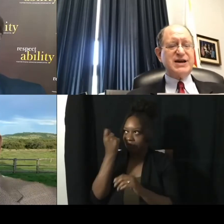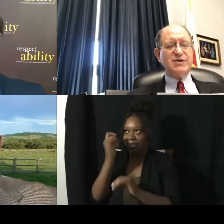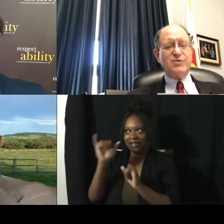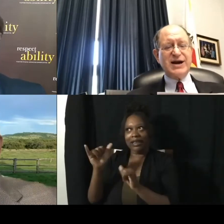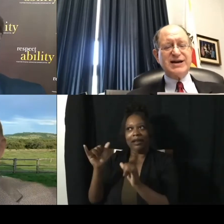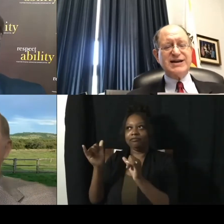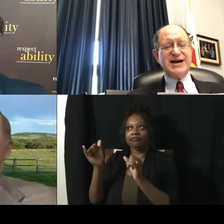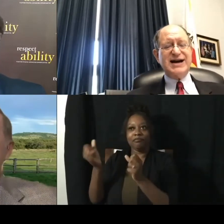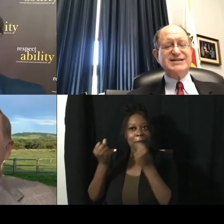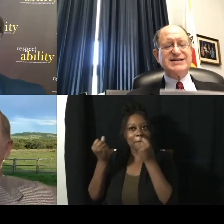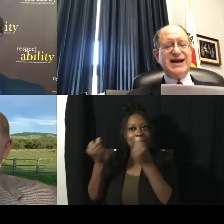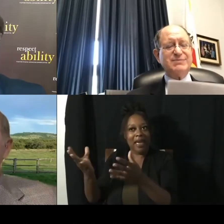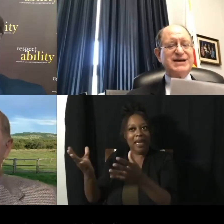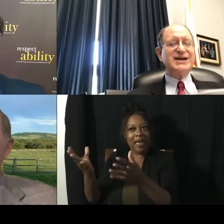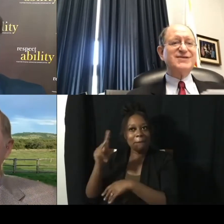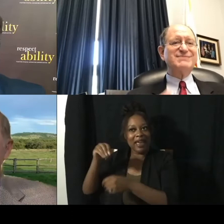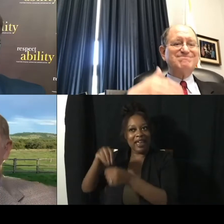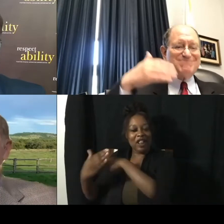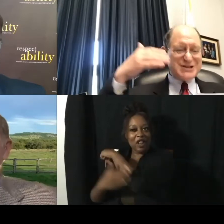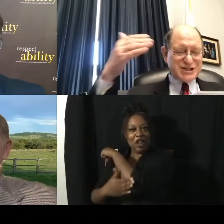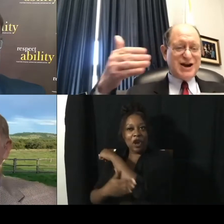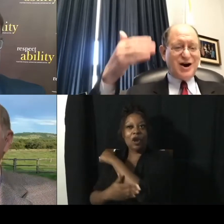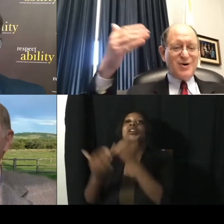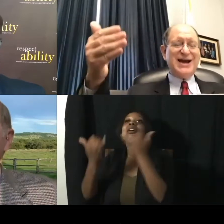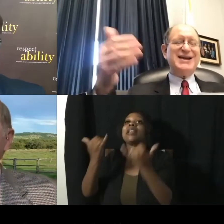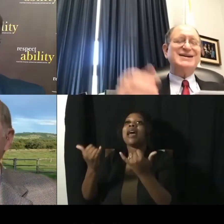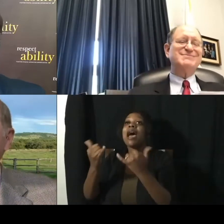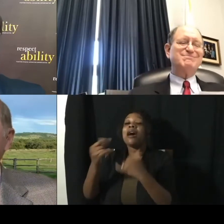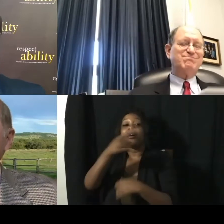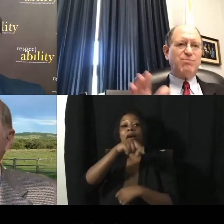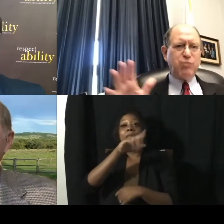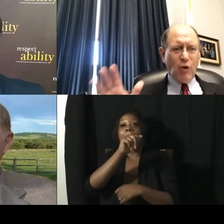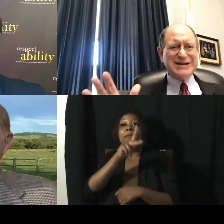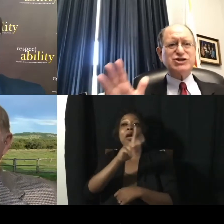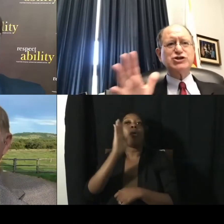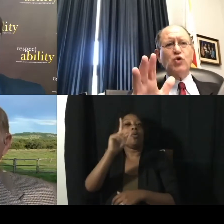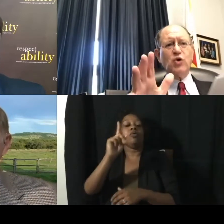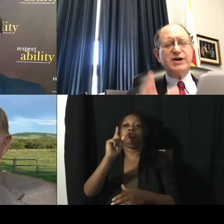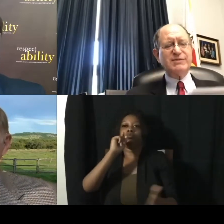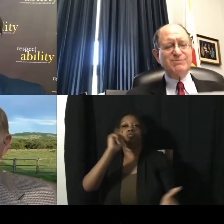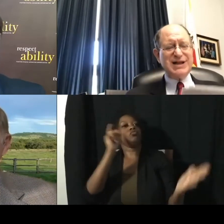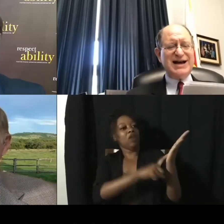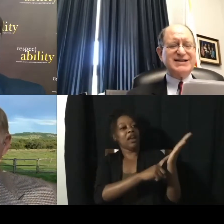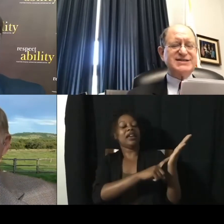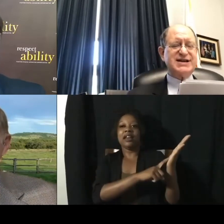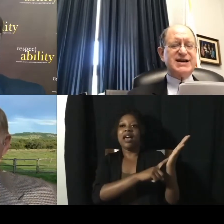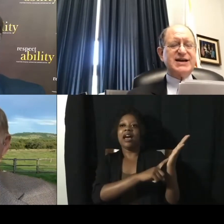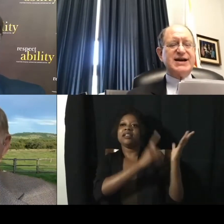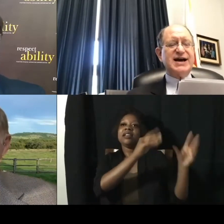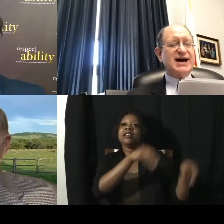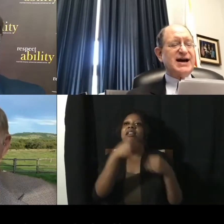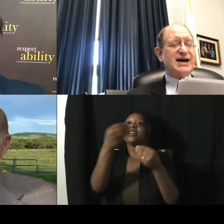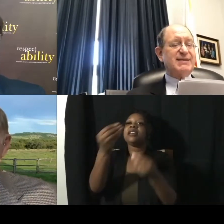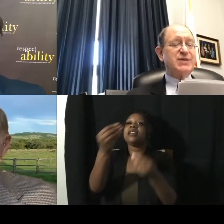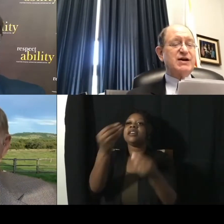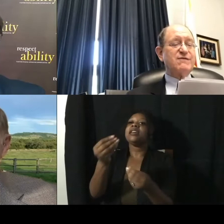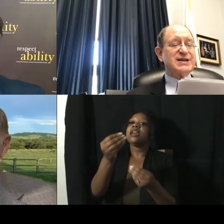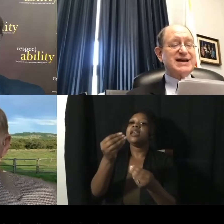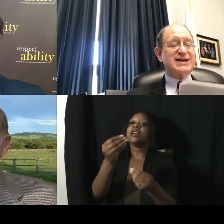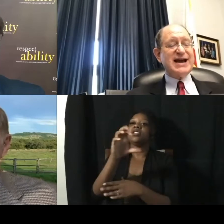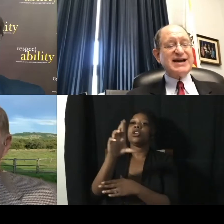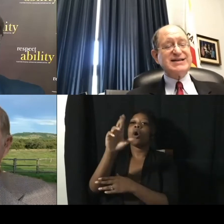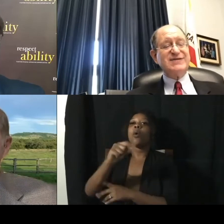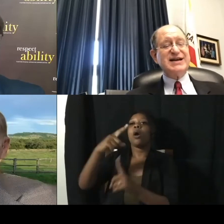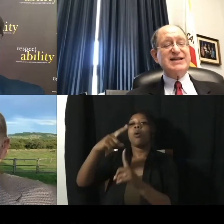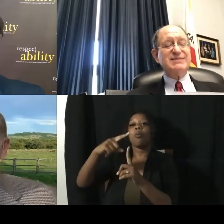be recognized and be given CRA points toward compliance for